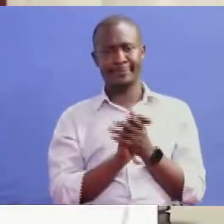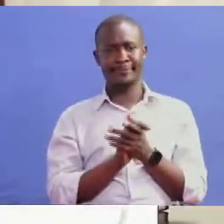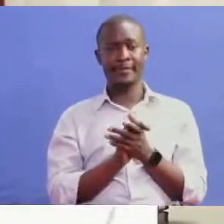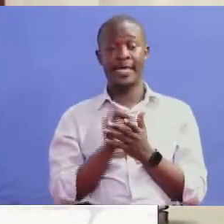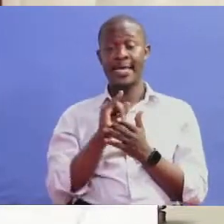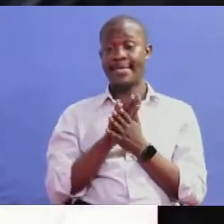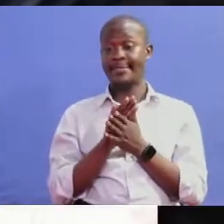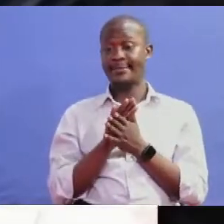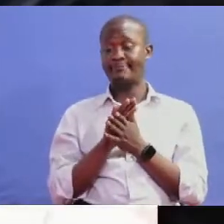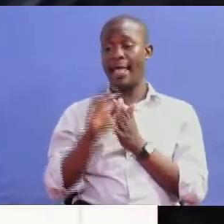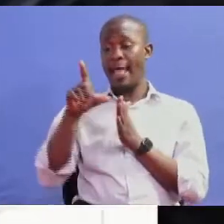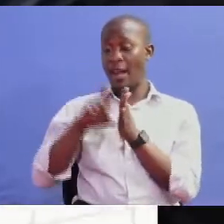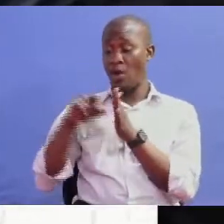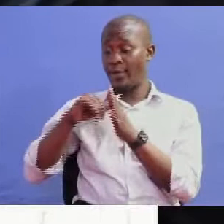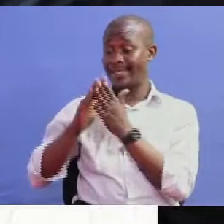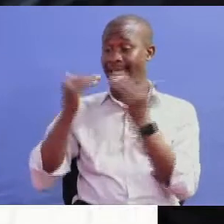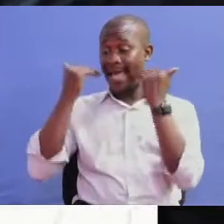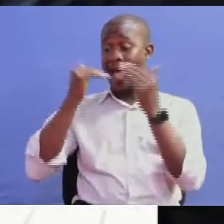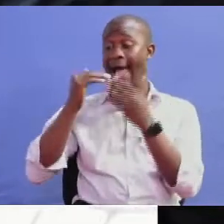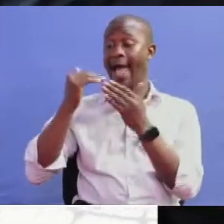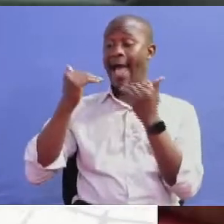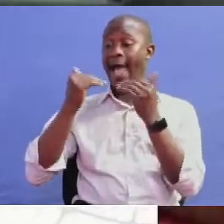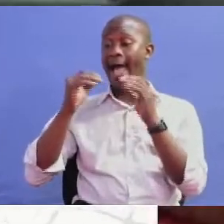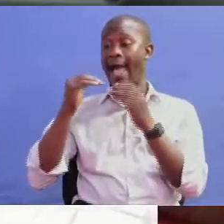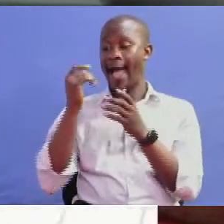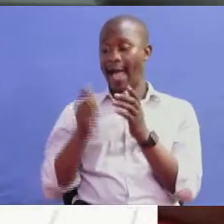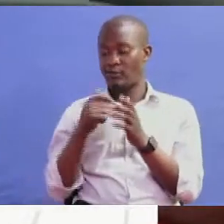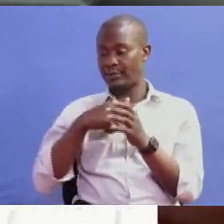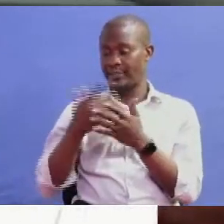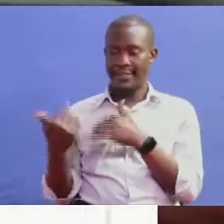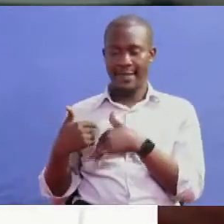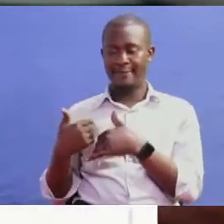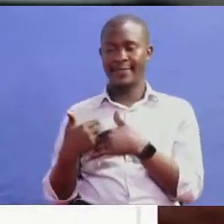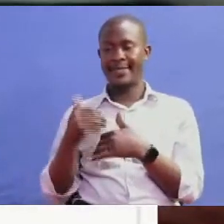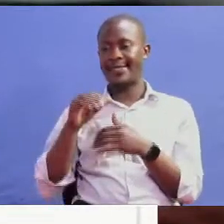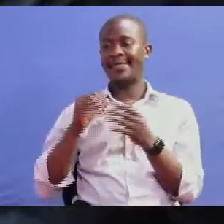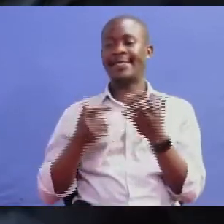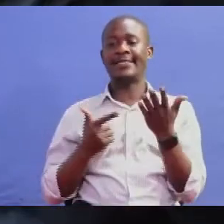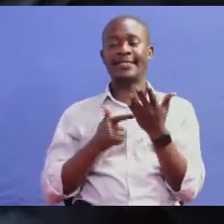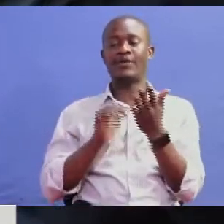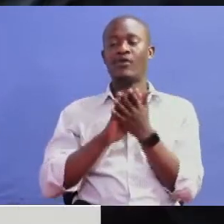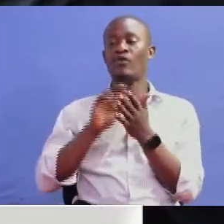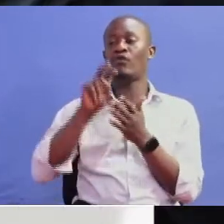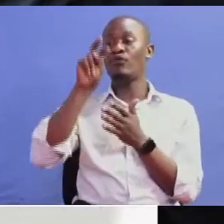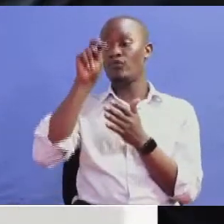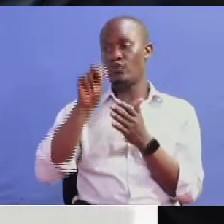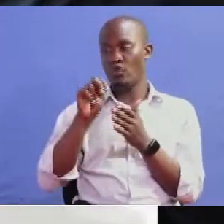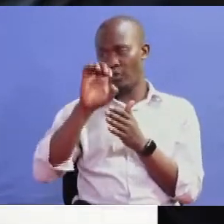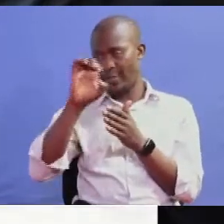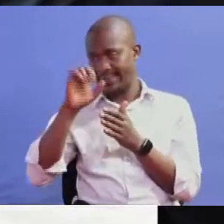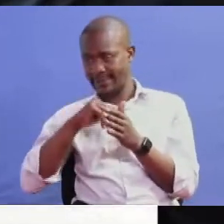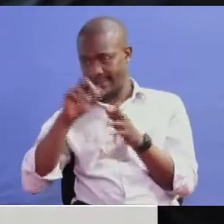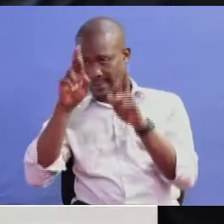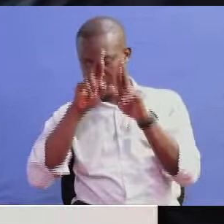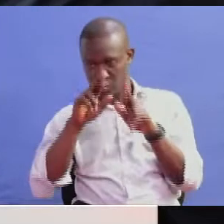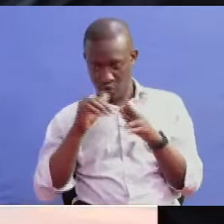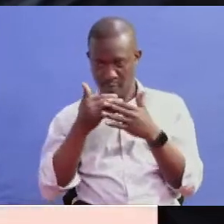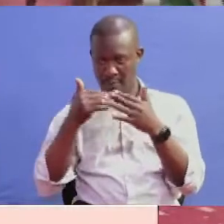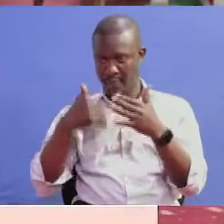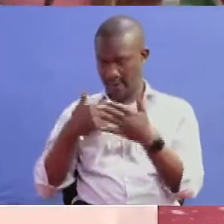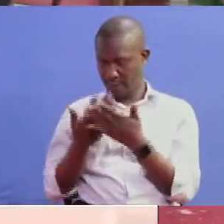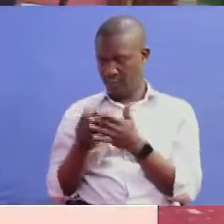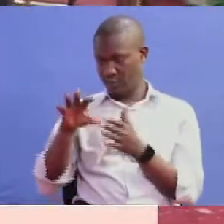advocate of the High Court and has been a Senior Deputy Director of Public Prosecution in charge of the Northeastern region prior to his